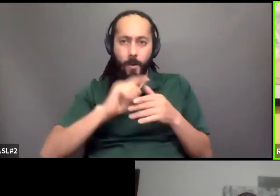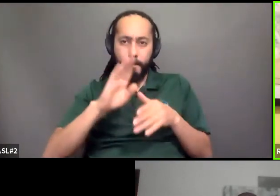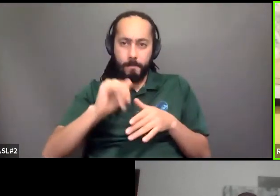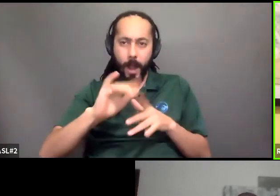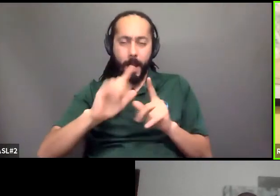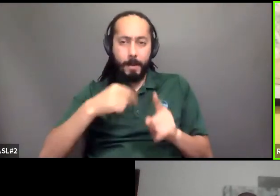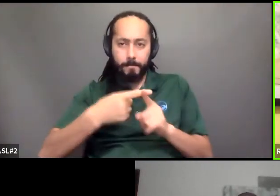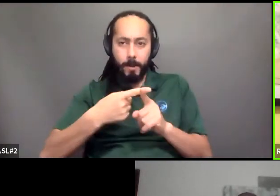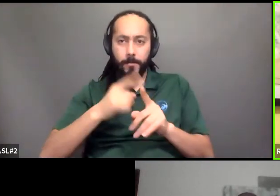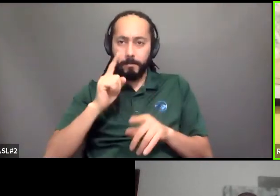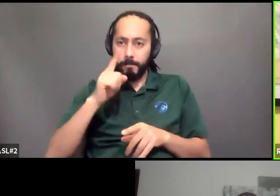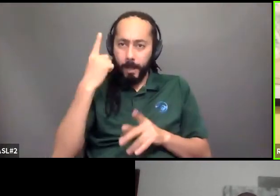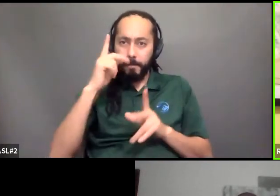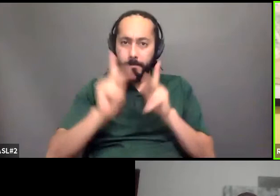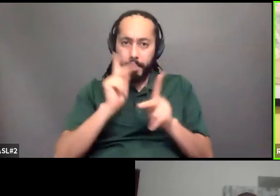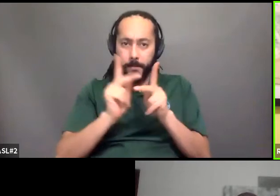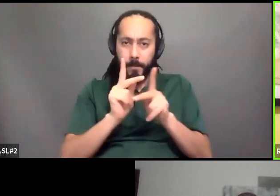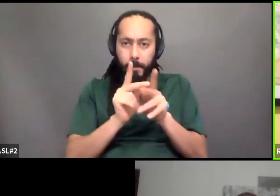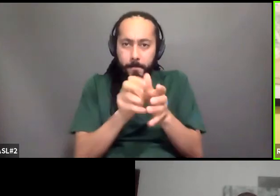segment of the world's